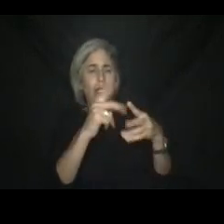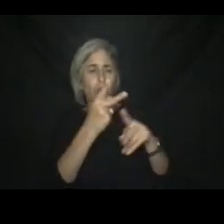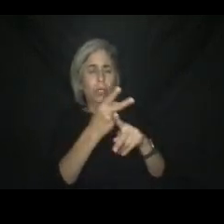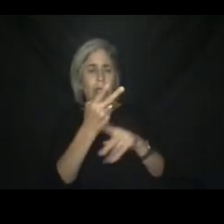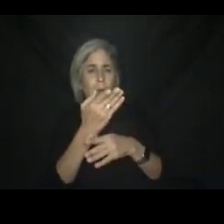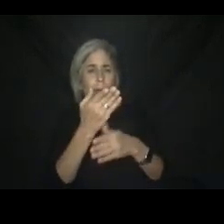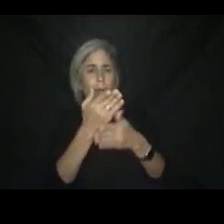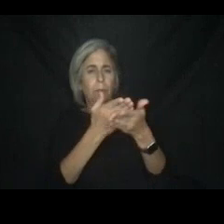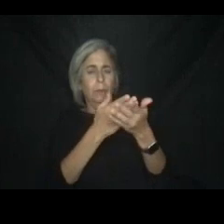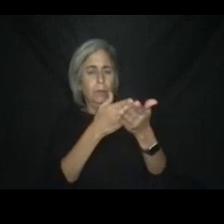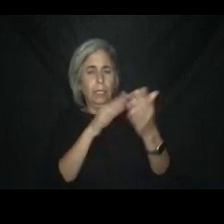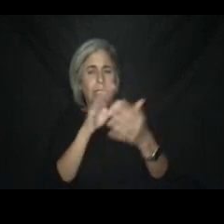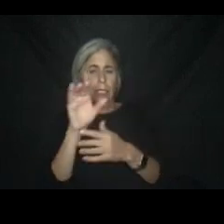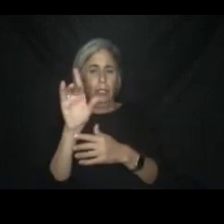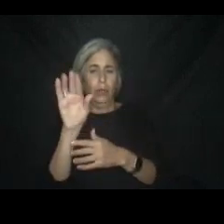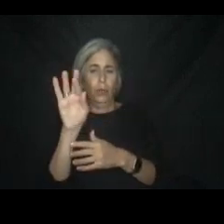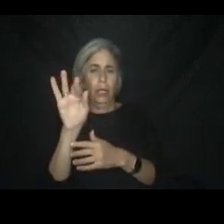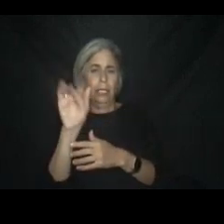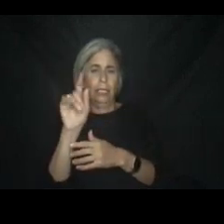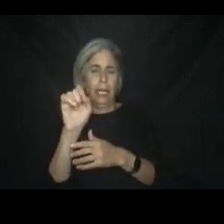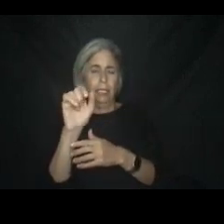of Renaissance in District 1.